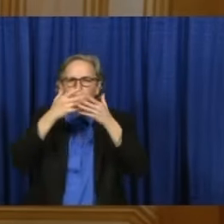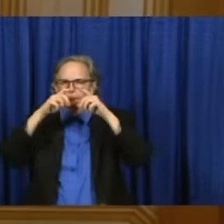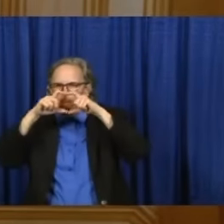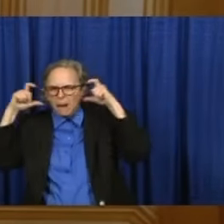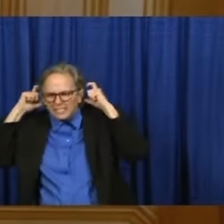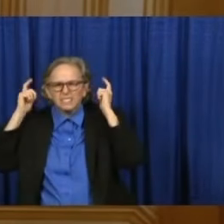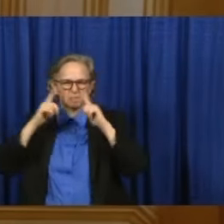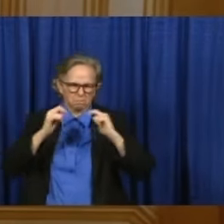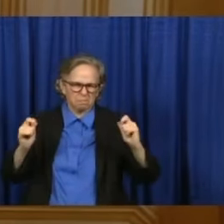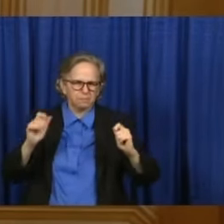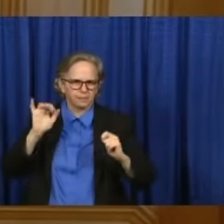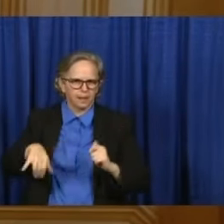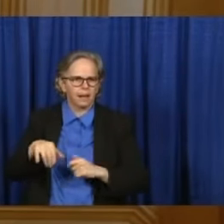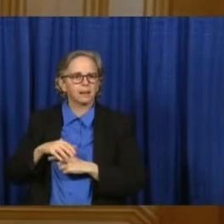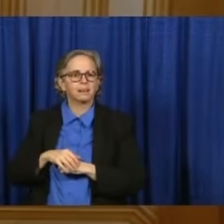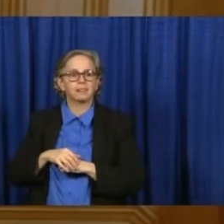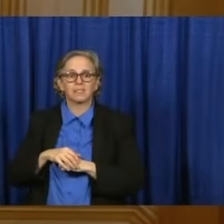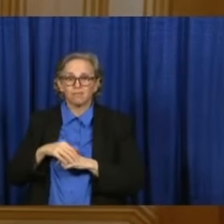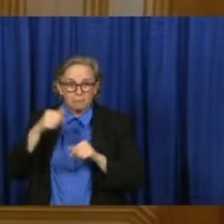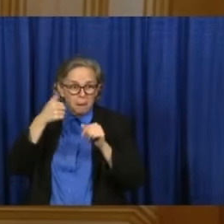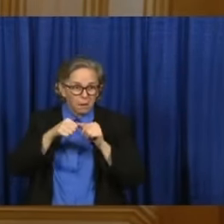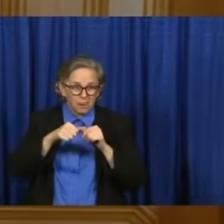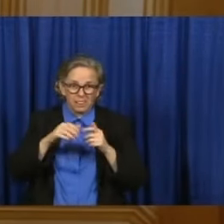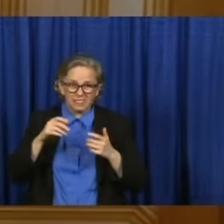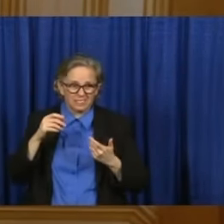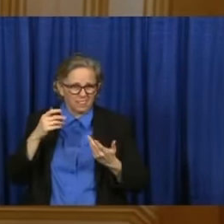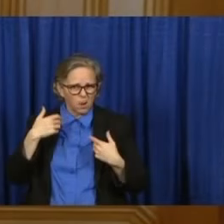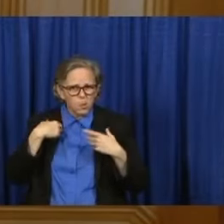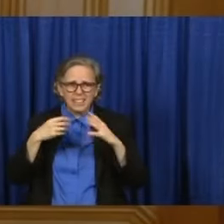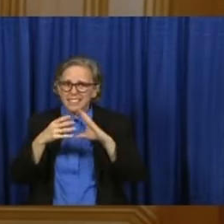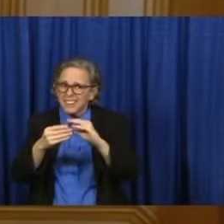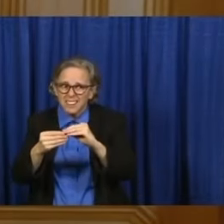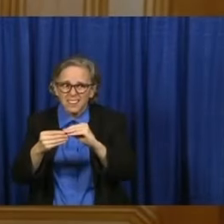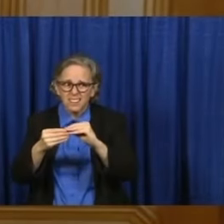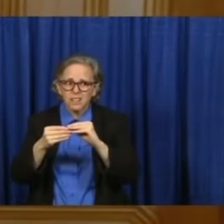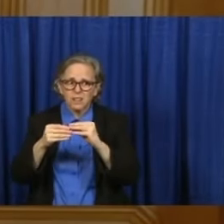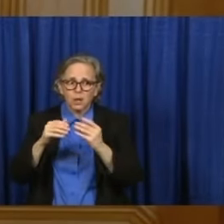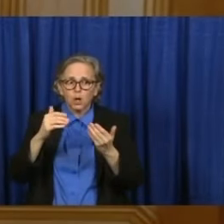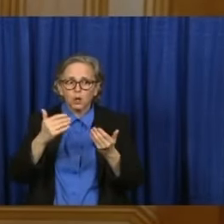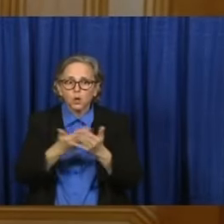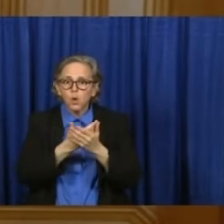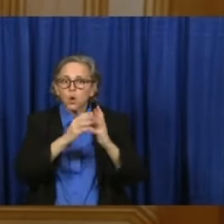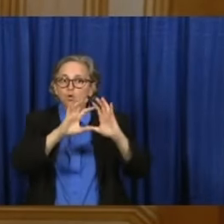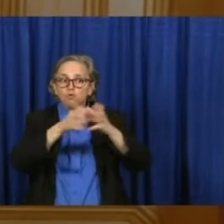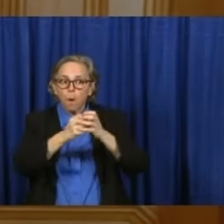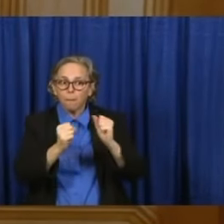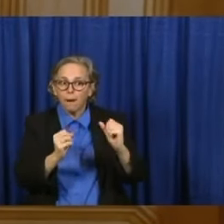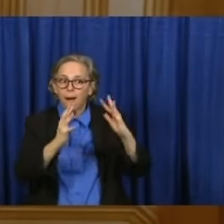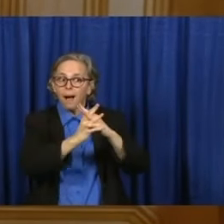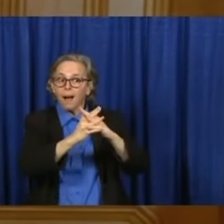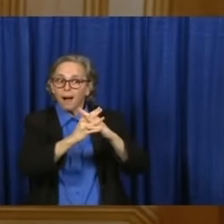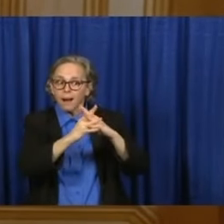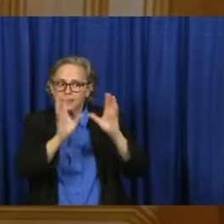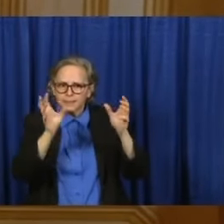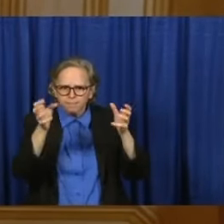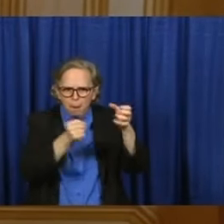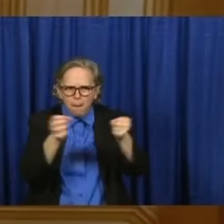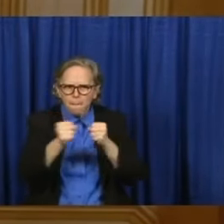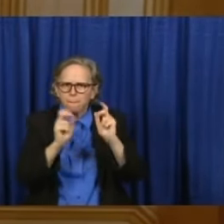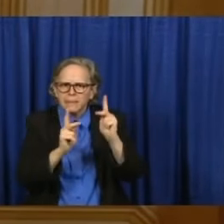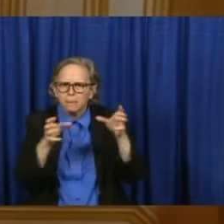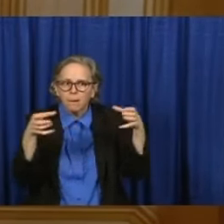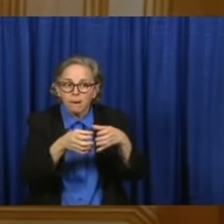We talked a little bit about the group that we have together, trying to get